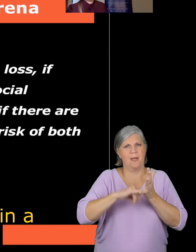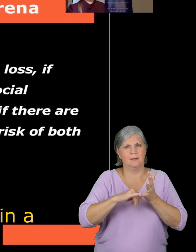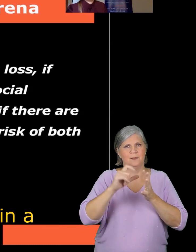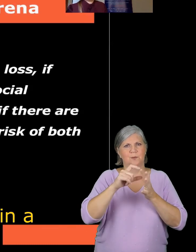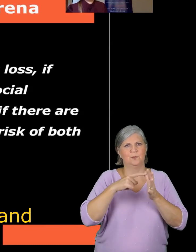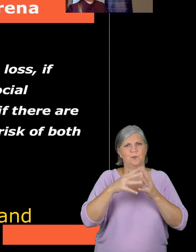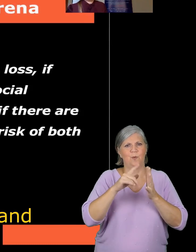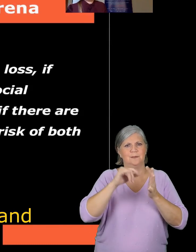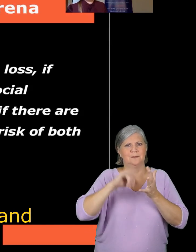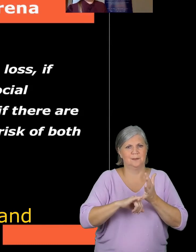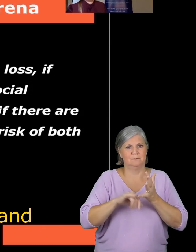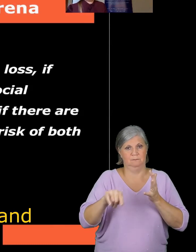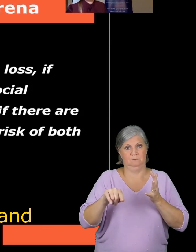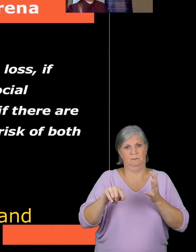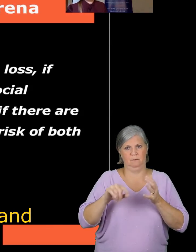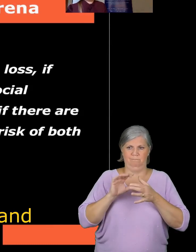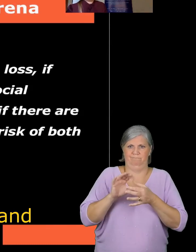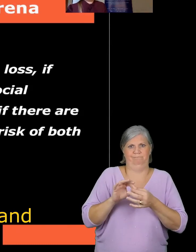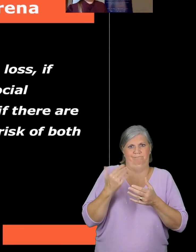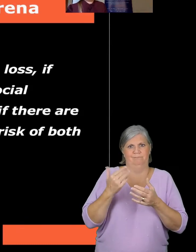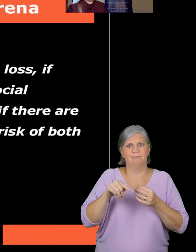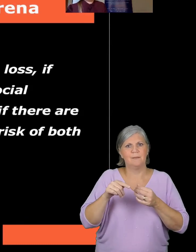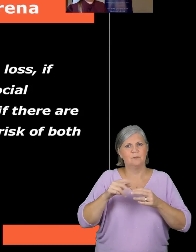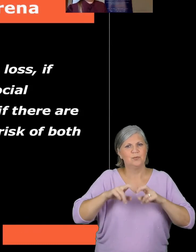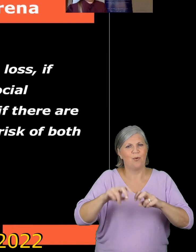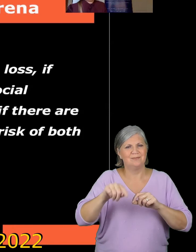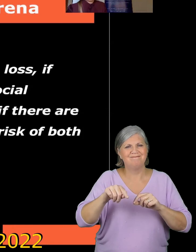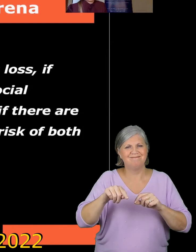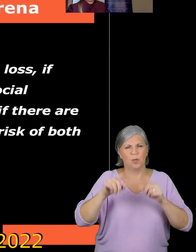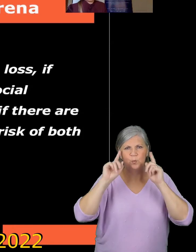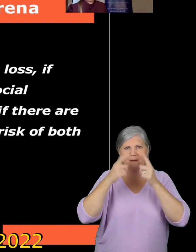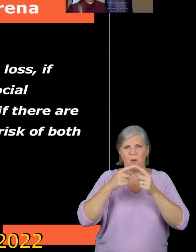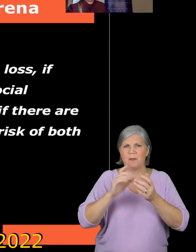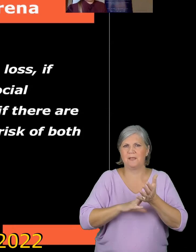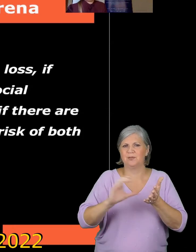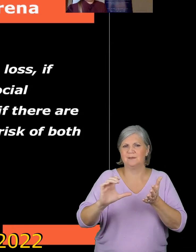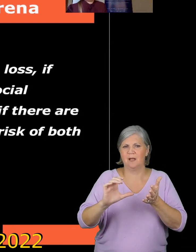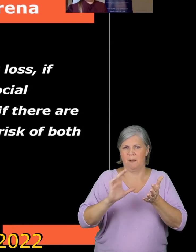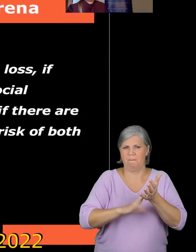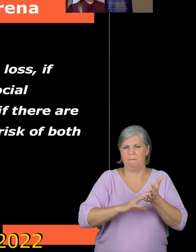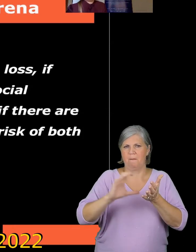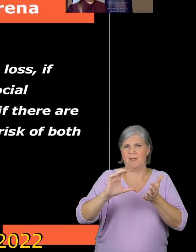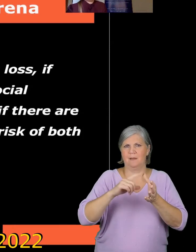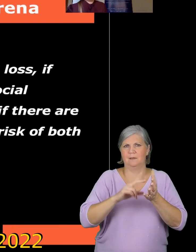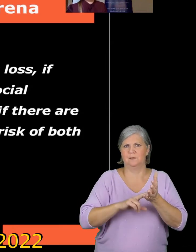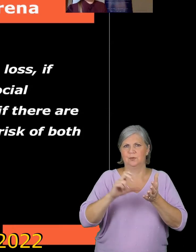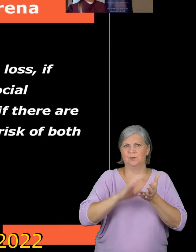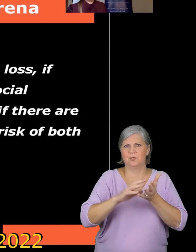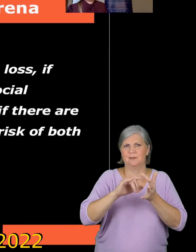by Alzheimer's Research UK and Action on Hearing Loss. As with the previous new project, results are due